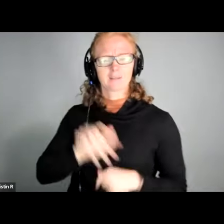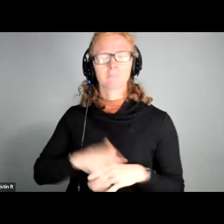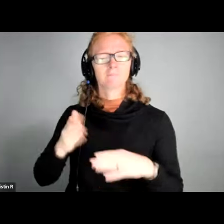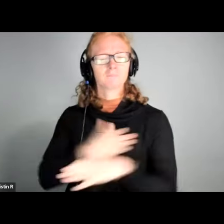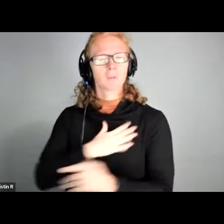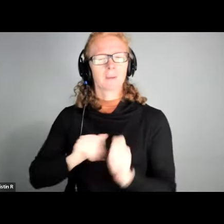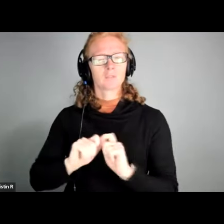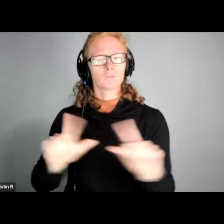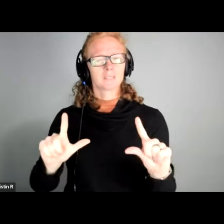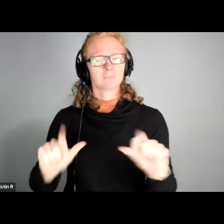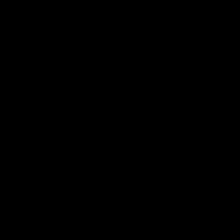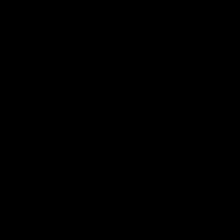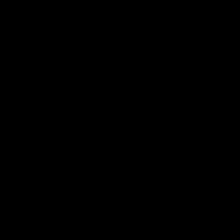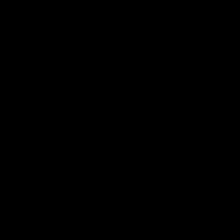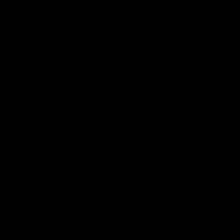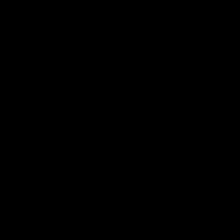and